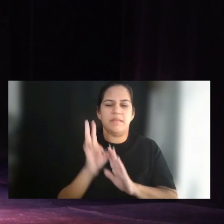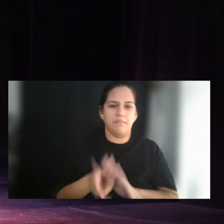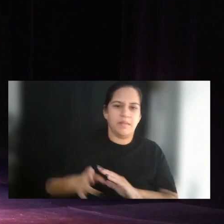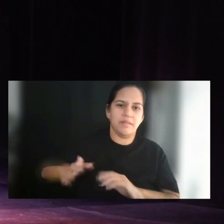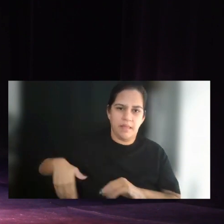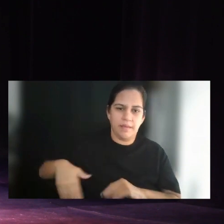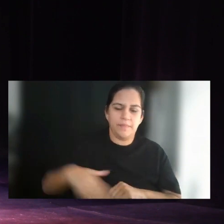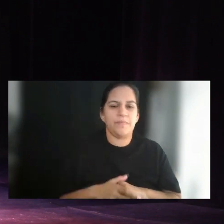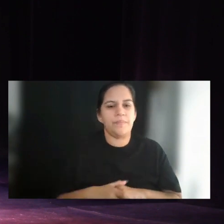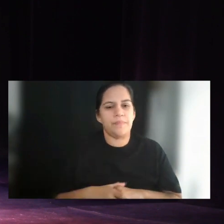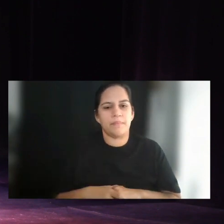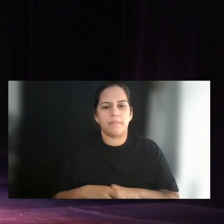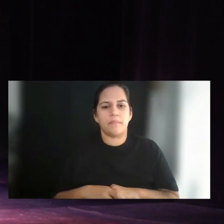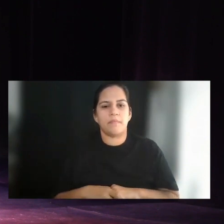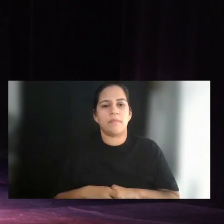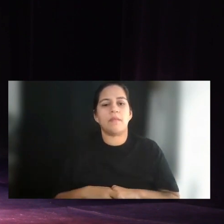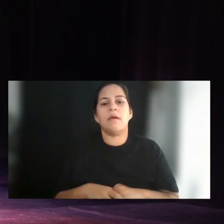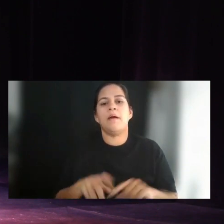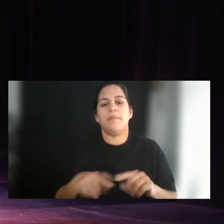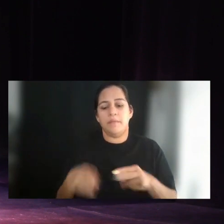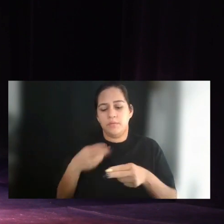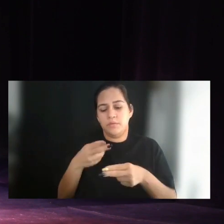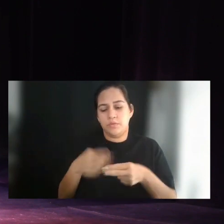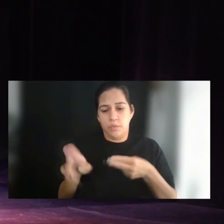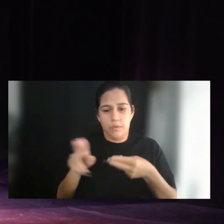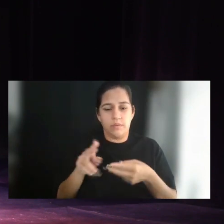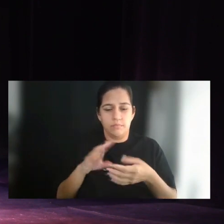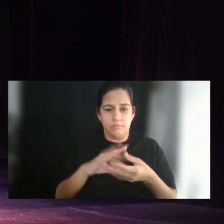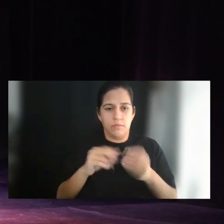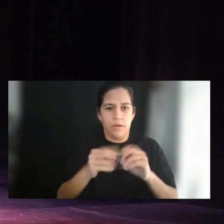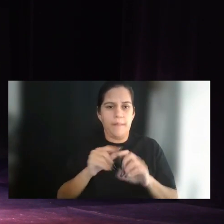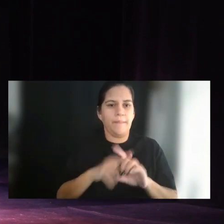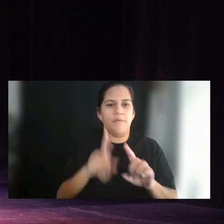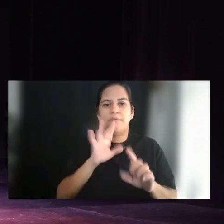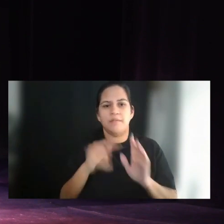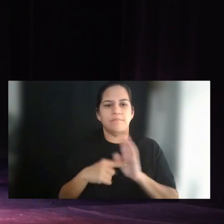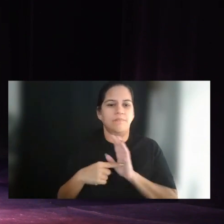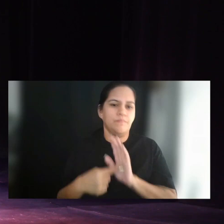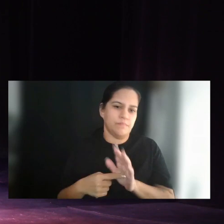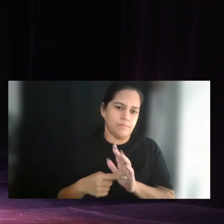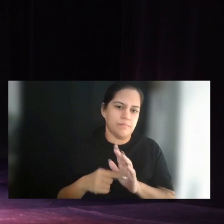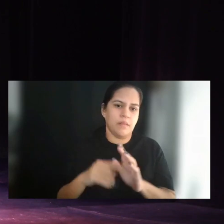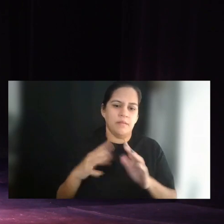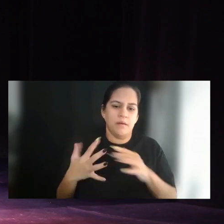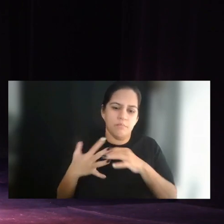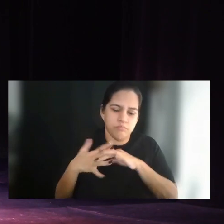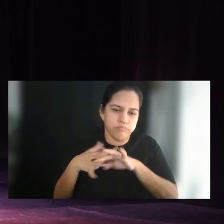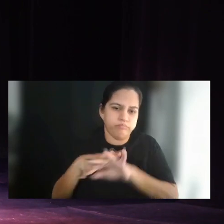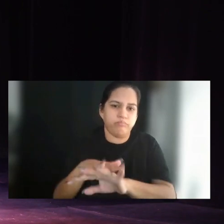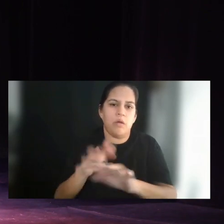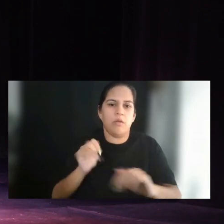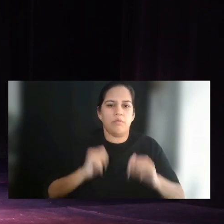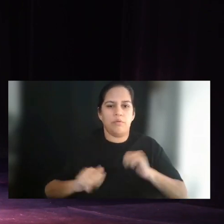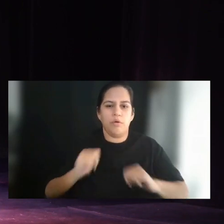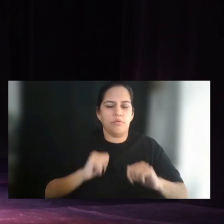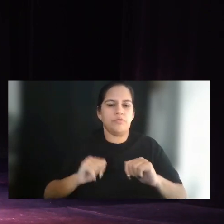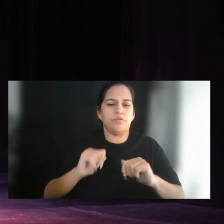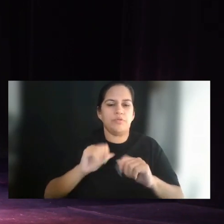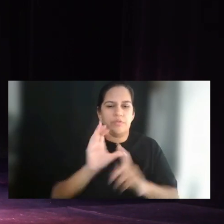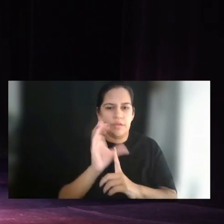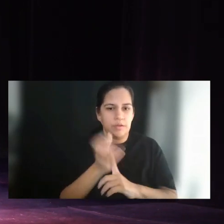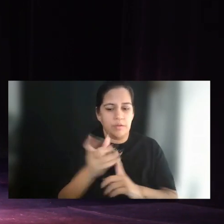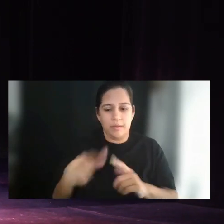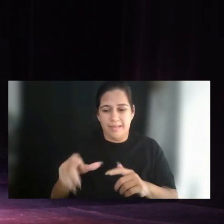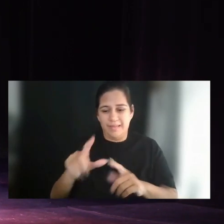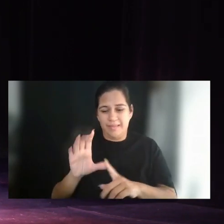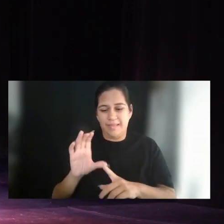is a shortened version of the story, but it really demonstrates the clash of cultures in the theater. So the culture of the theater, of that theater, and its rules,